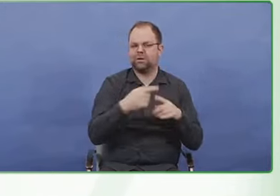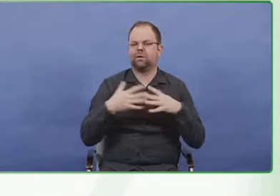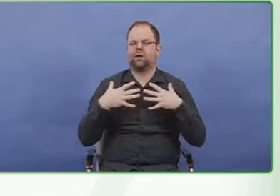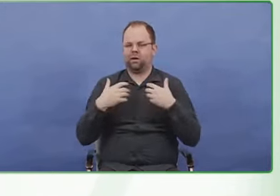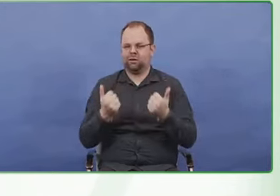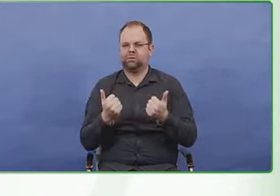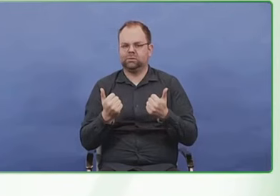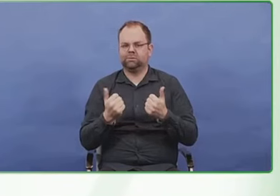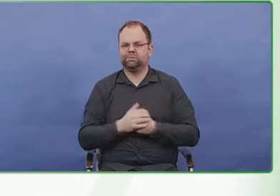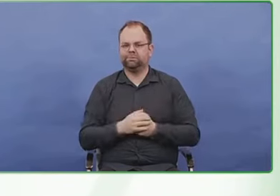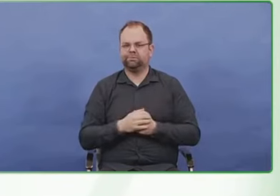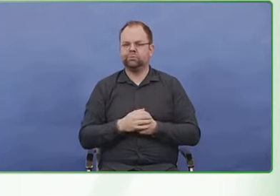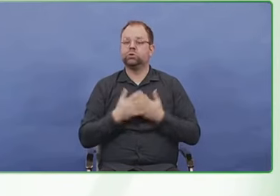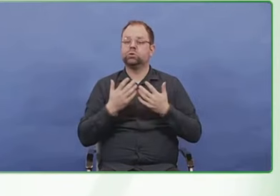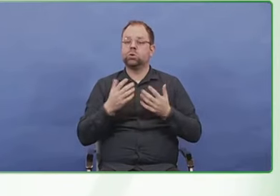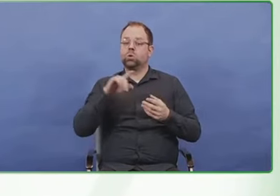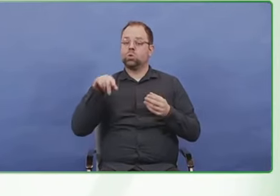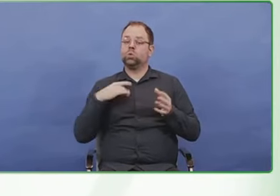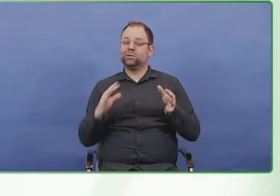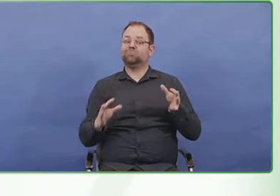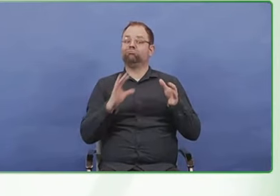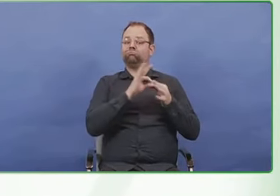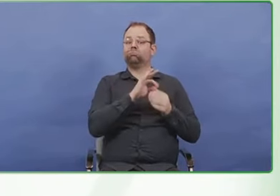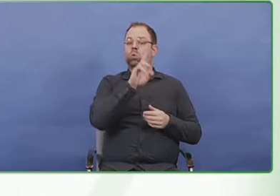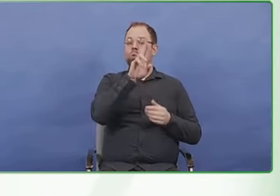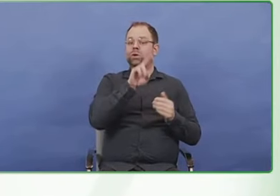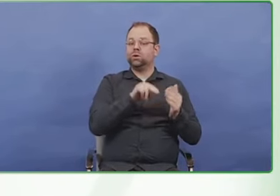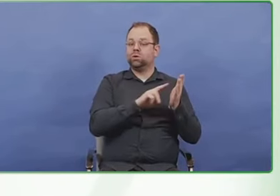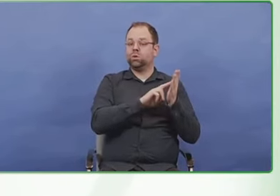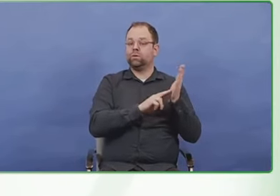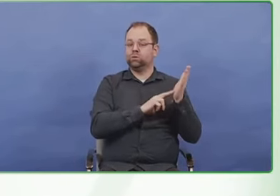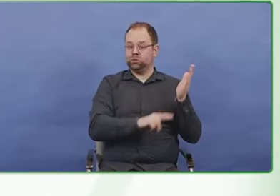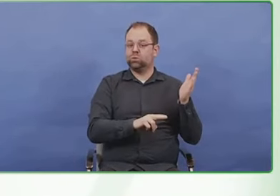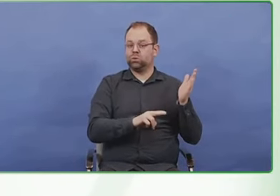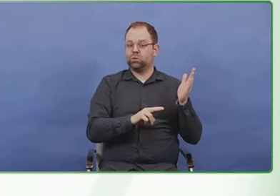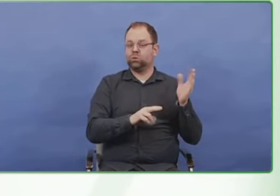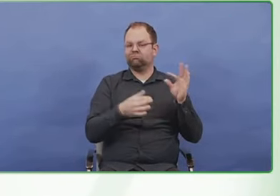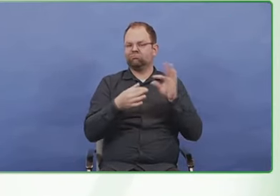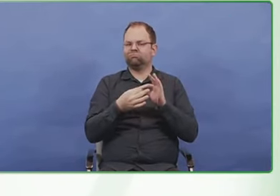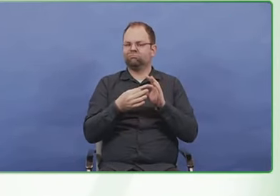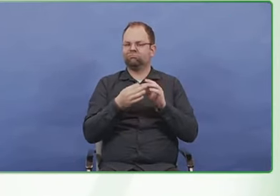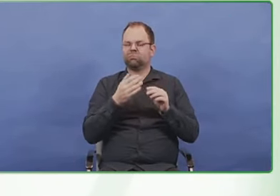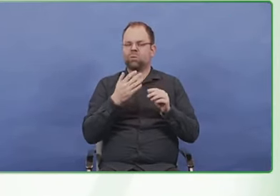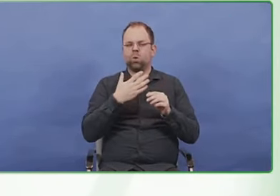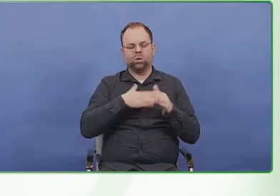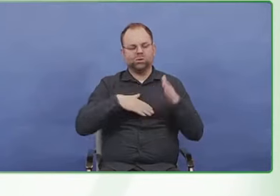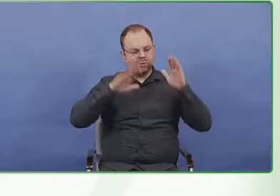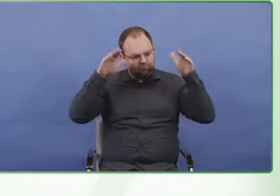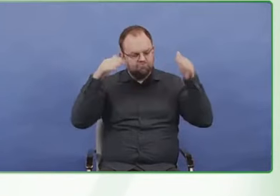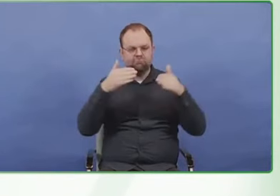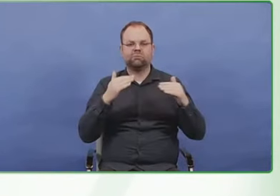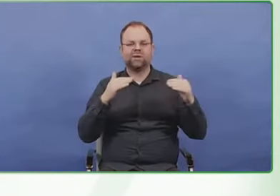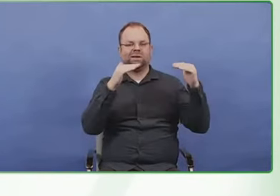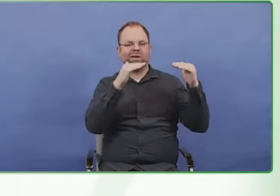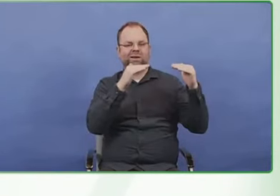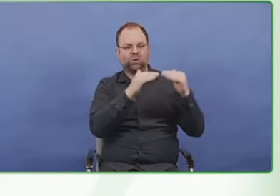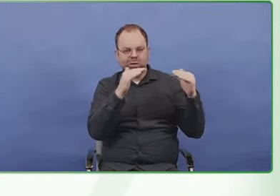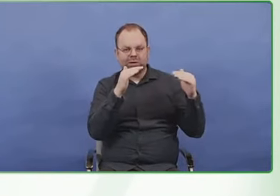experience some kind of impact on our capacity to function. So it's in all of our interests to work towards trying to achieve